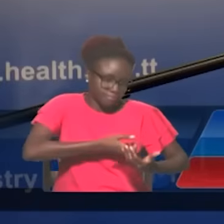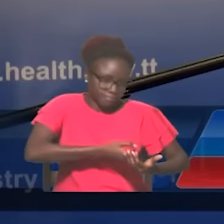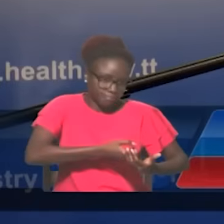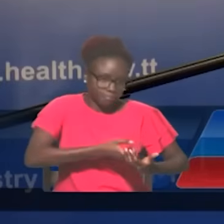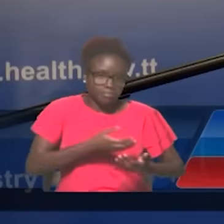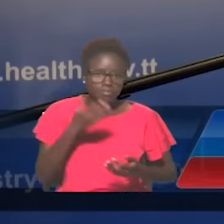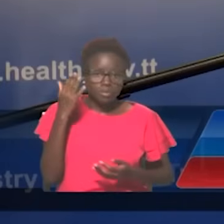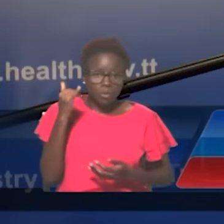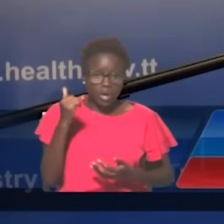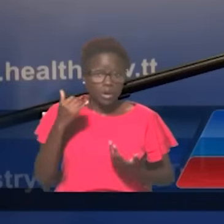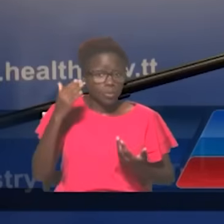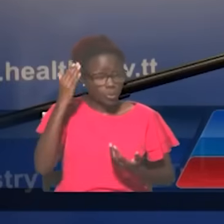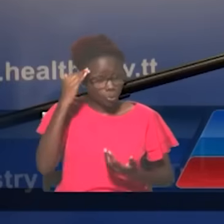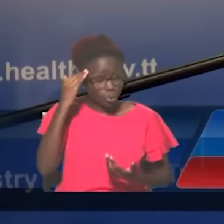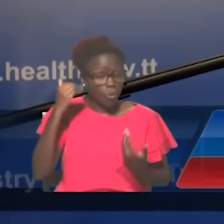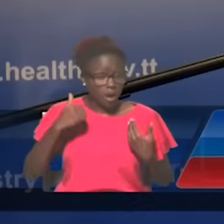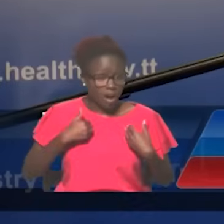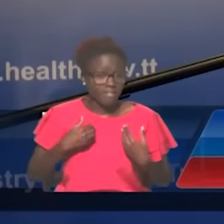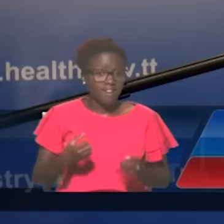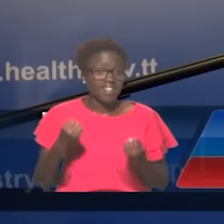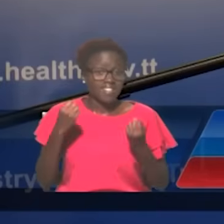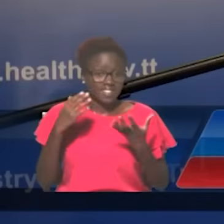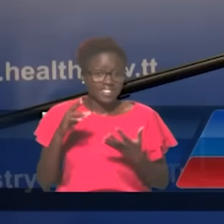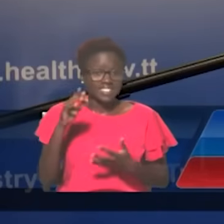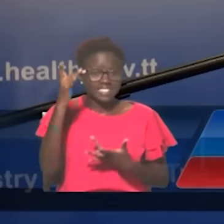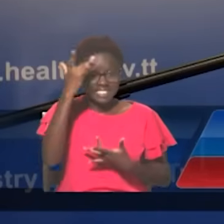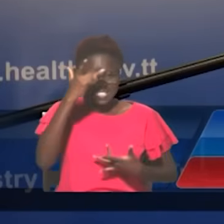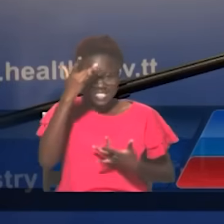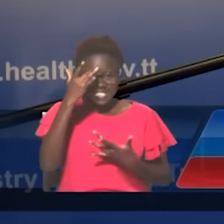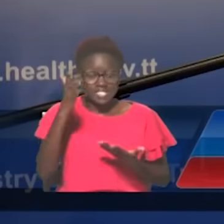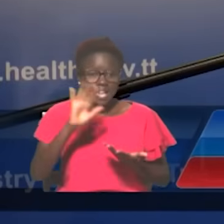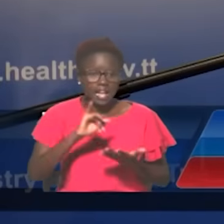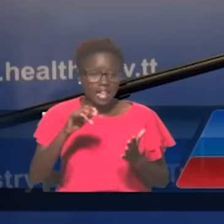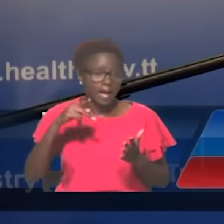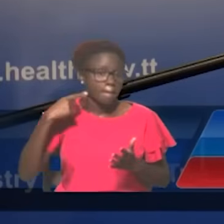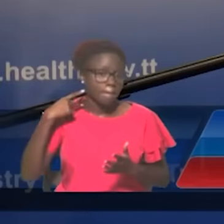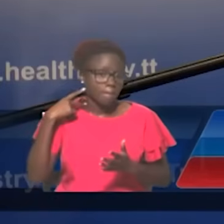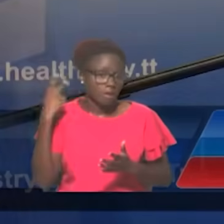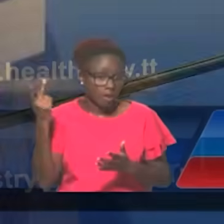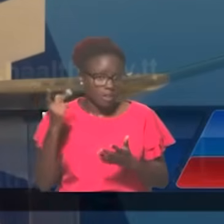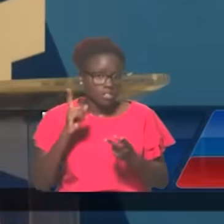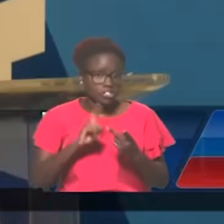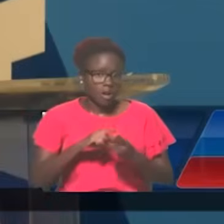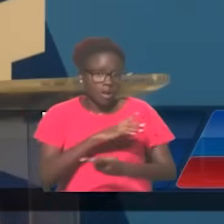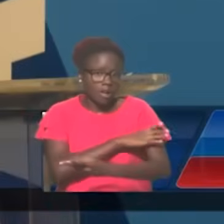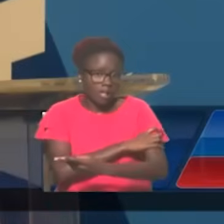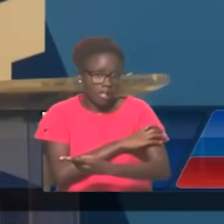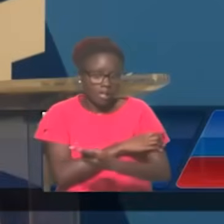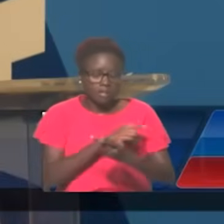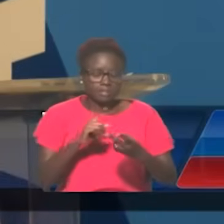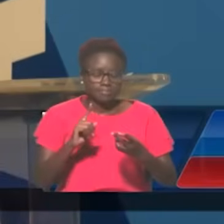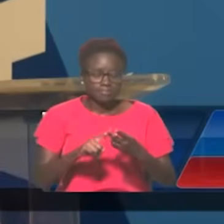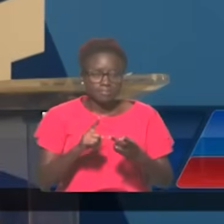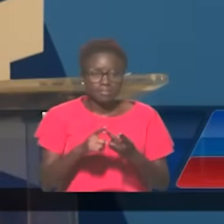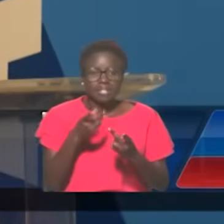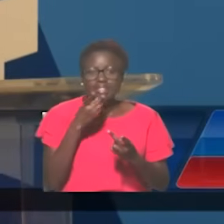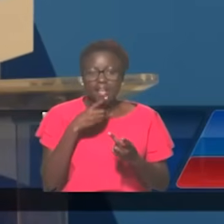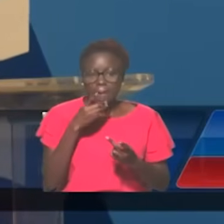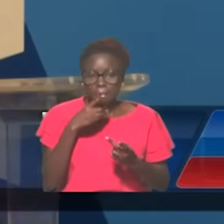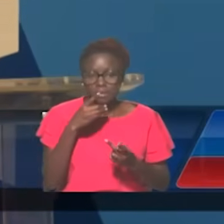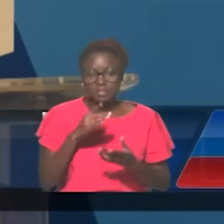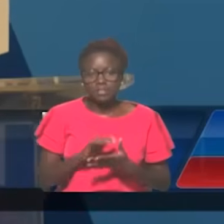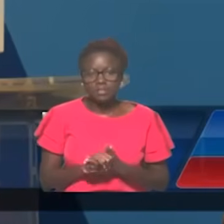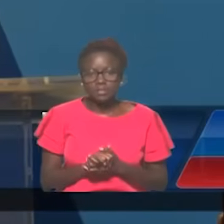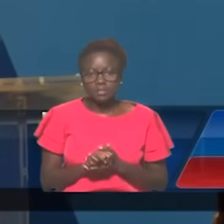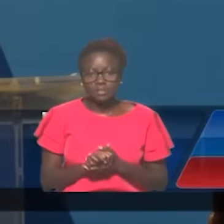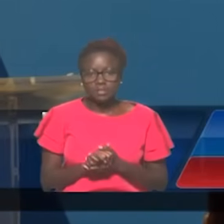of NCDs in this country, diabetes, and hypertension, and so on, and obesity. Minister Bodo added that the new milk bank